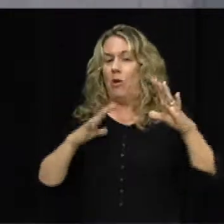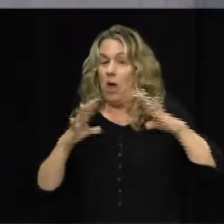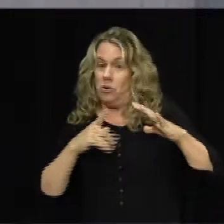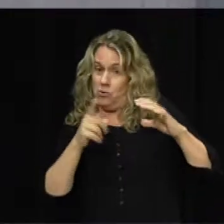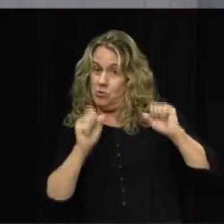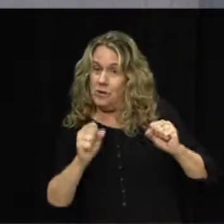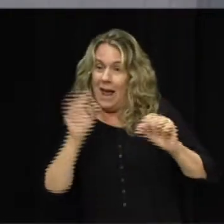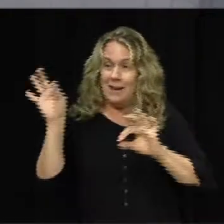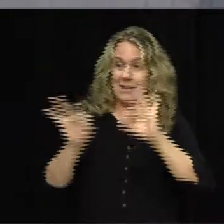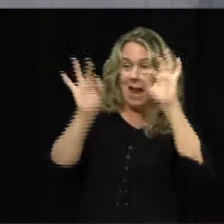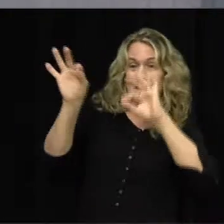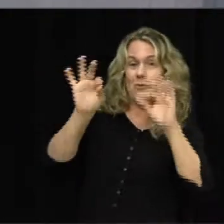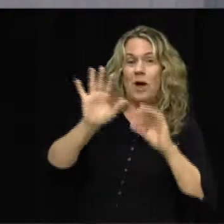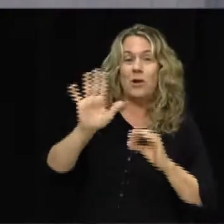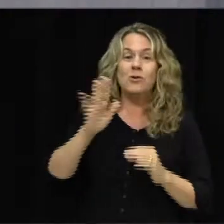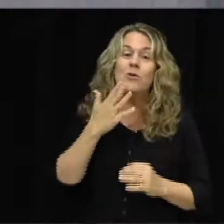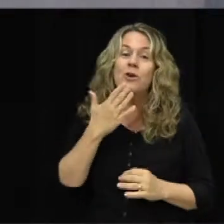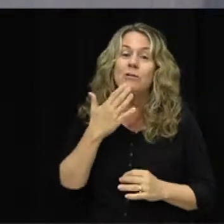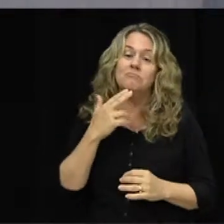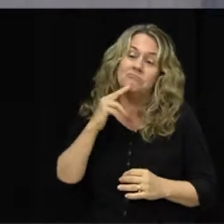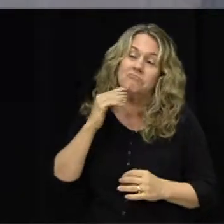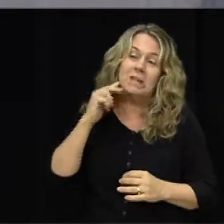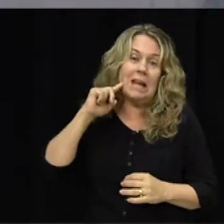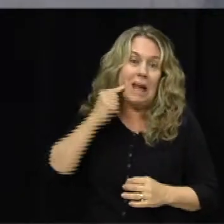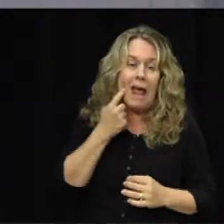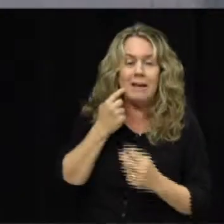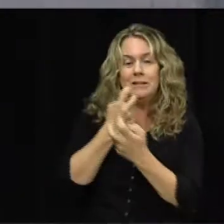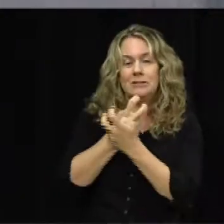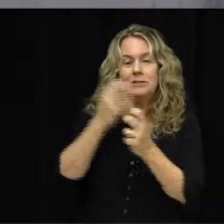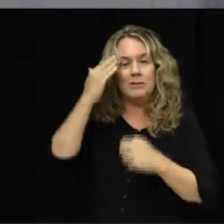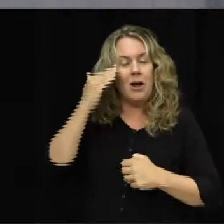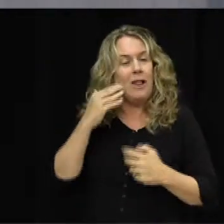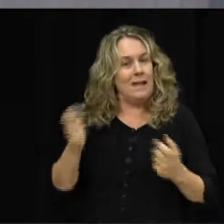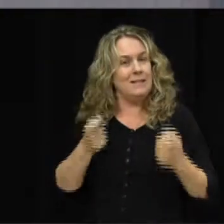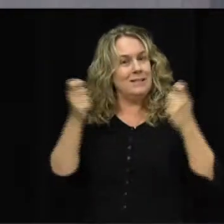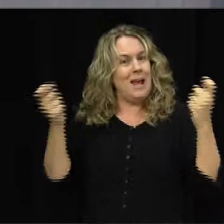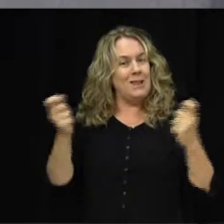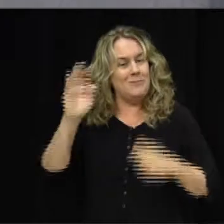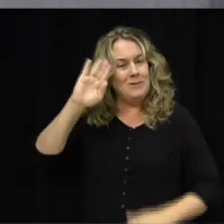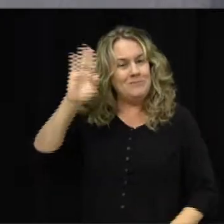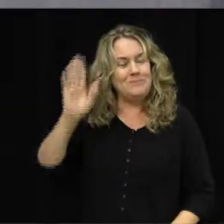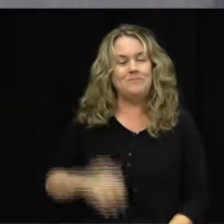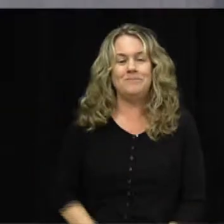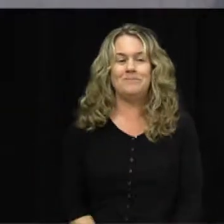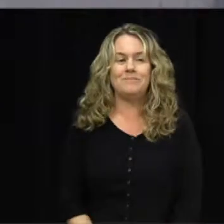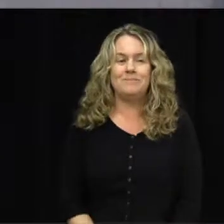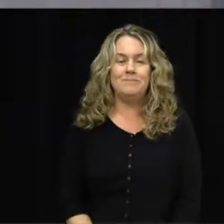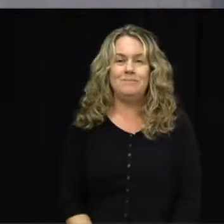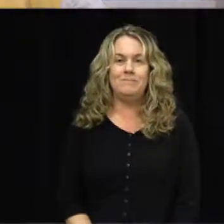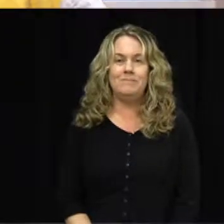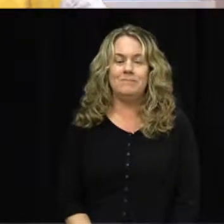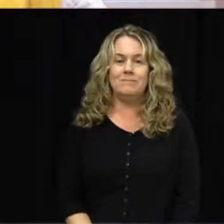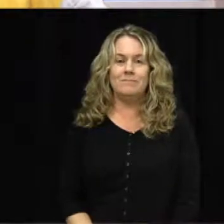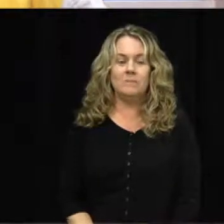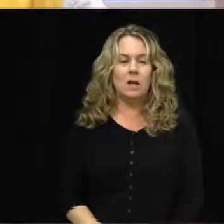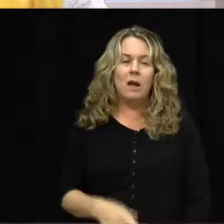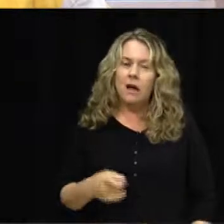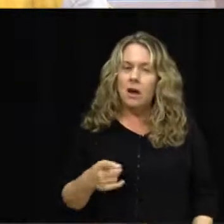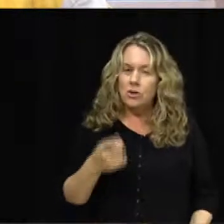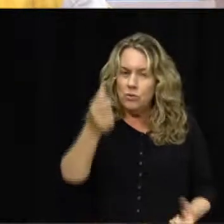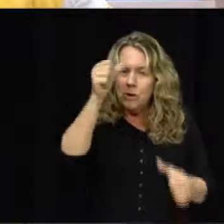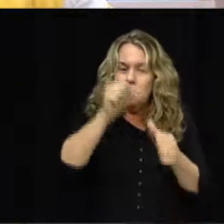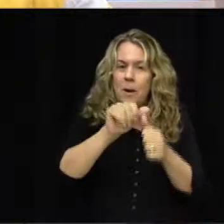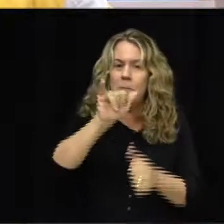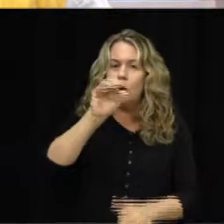holiday, so maybe you can also decorate Sugar Skull or wear crazy costumes and celebrate it. I'm Miriam Segura reporting for Hawkeye News.